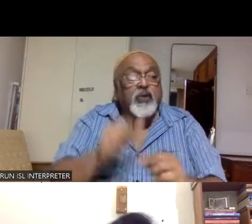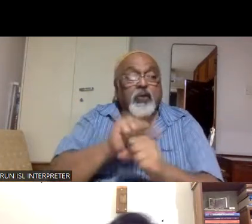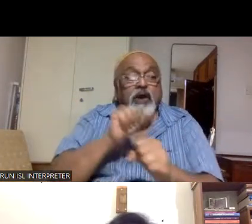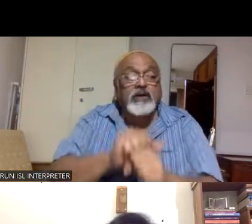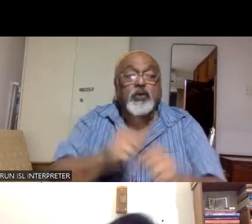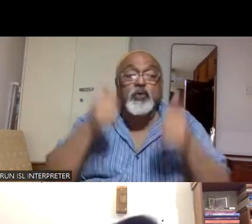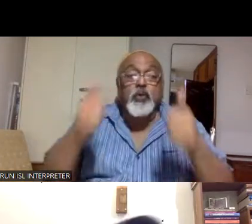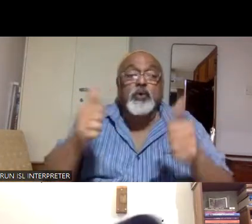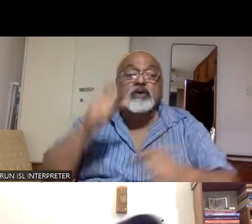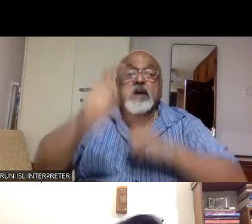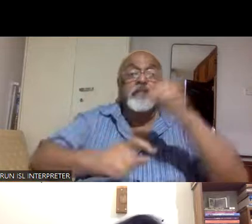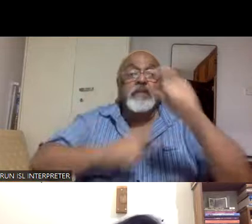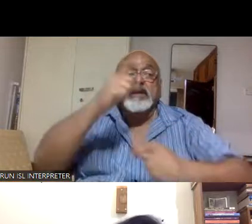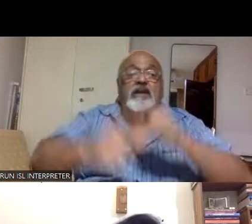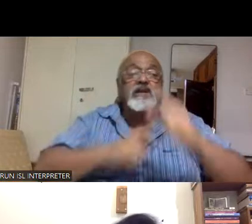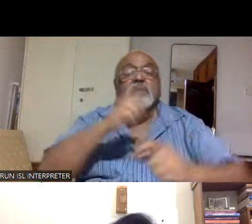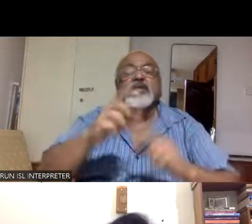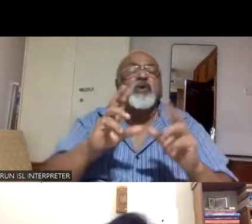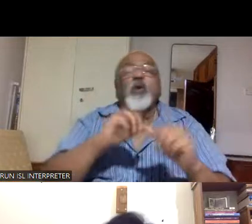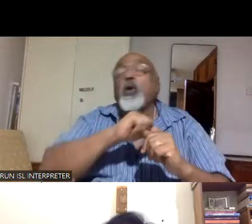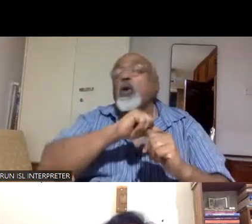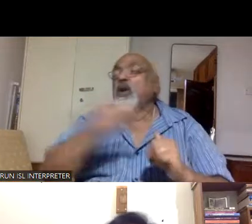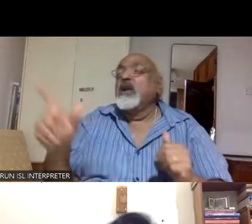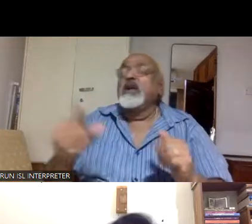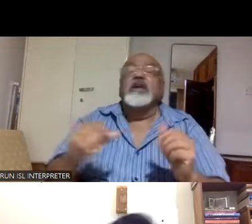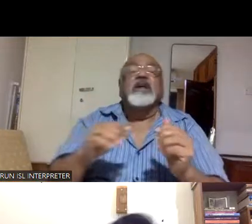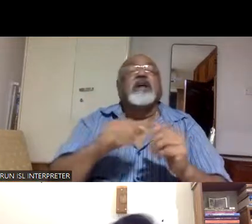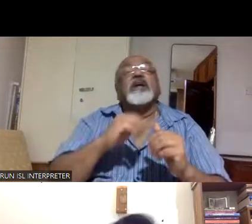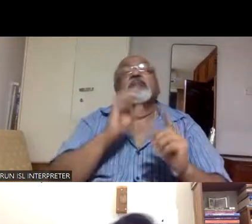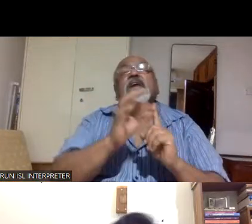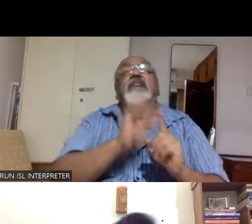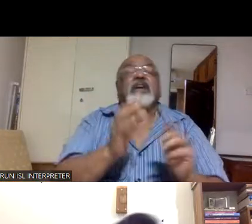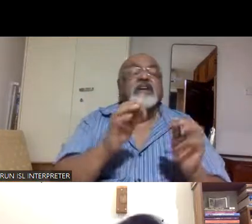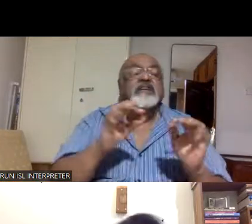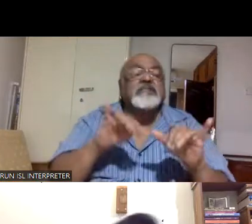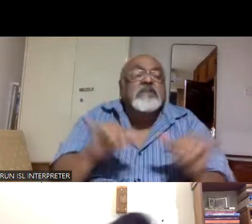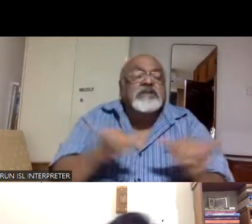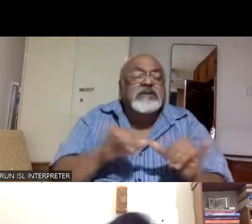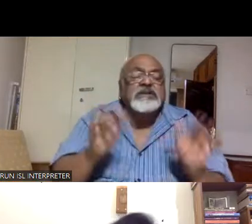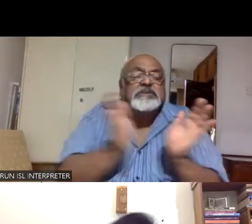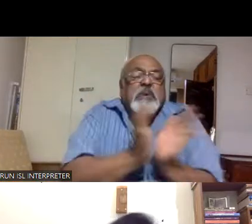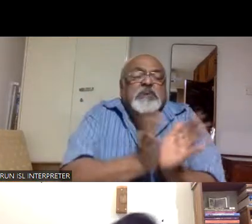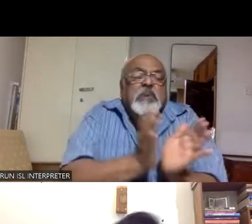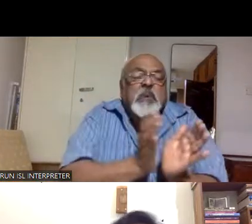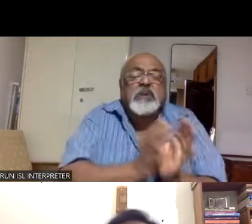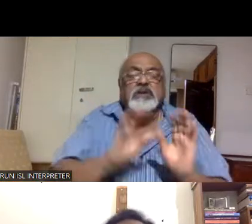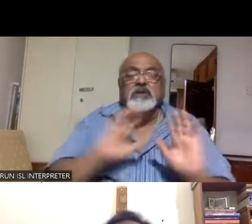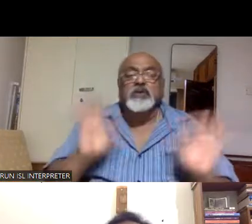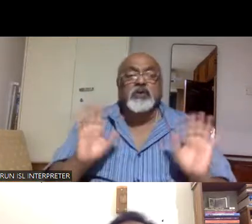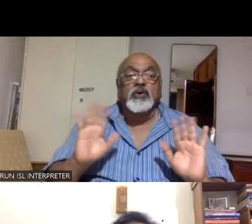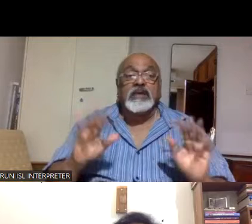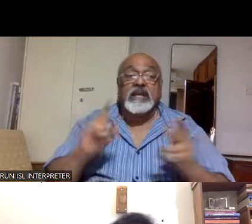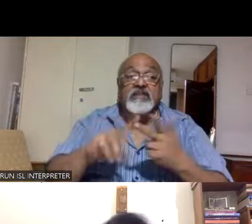companies, not everybody in the unorganized sector. So these things have to be done. Then we can break this vicious